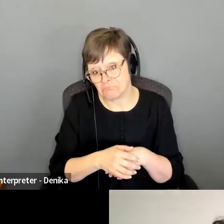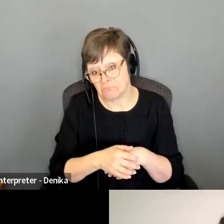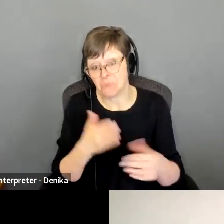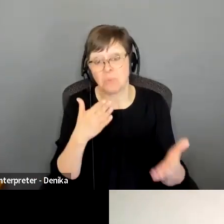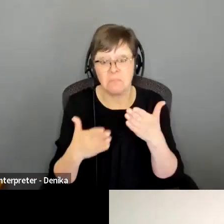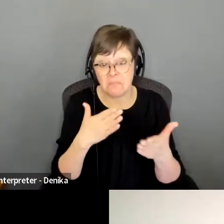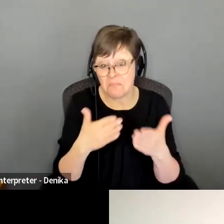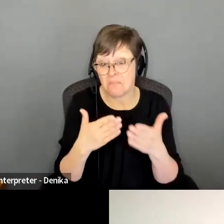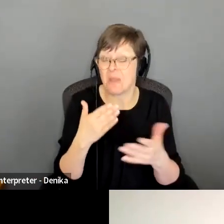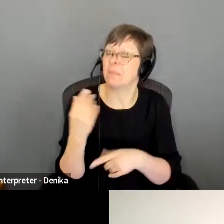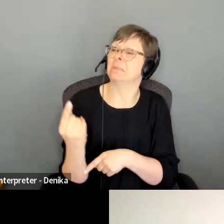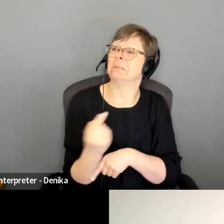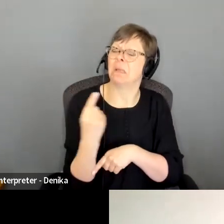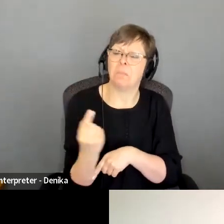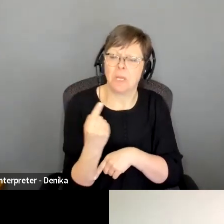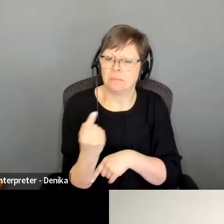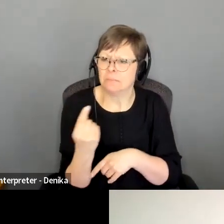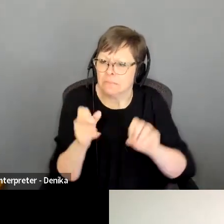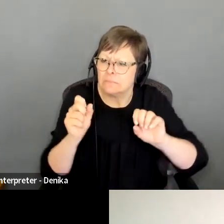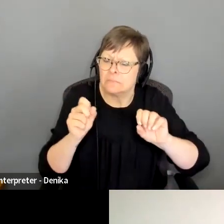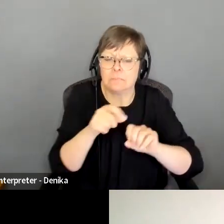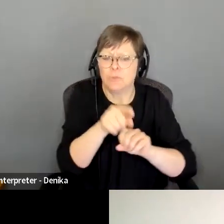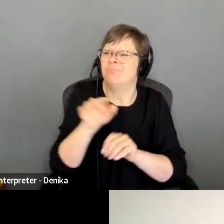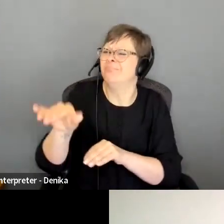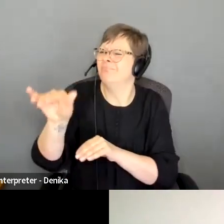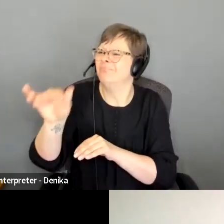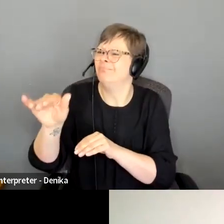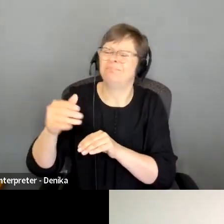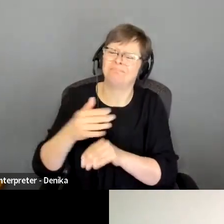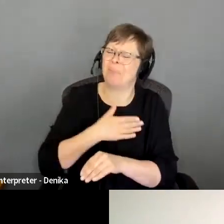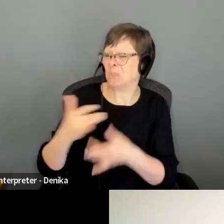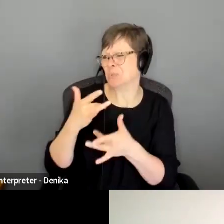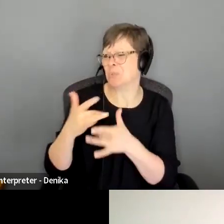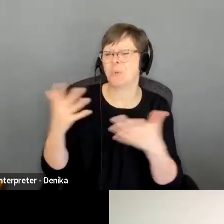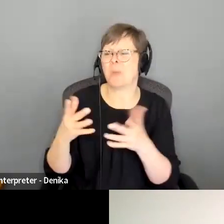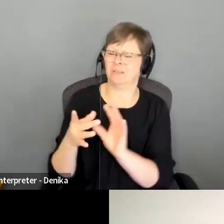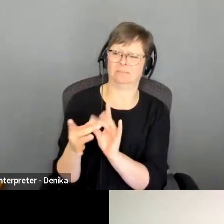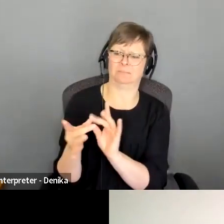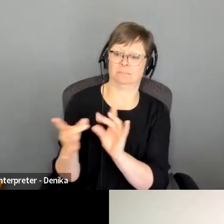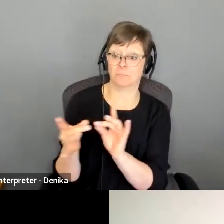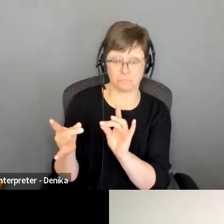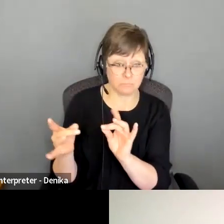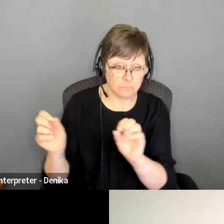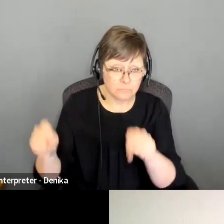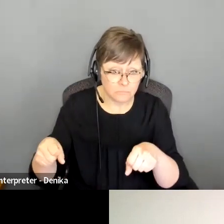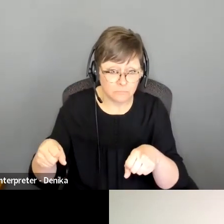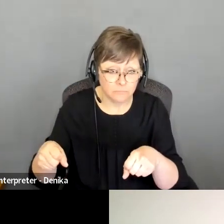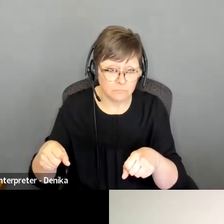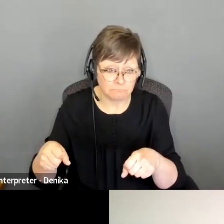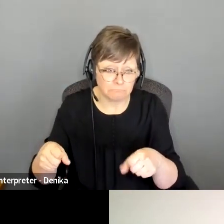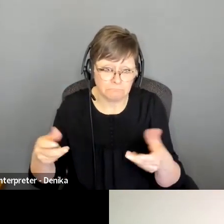that conversation and say, here's a concern. This is important to me. Is that something that you